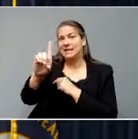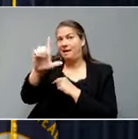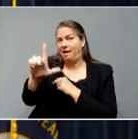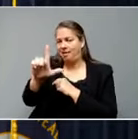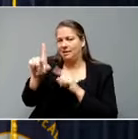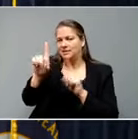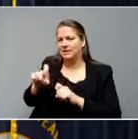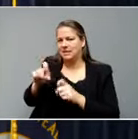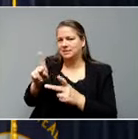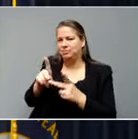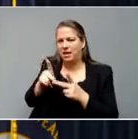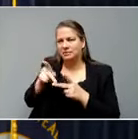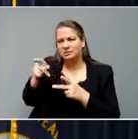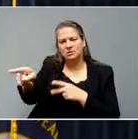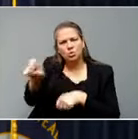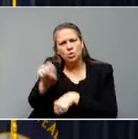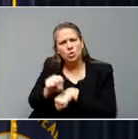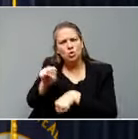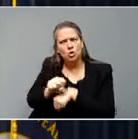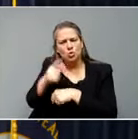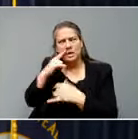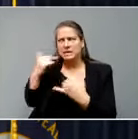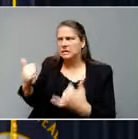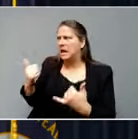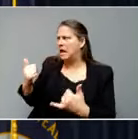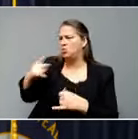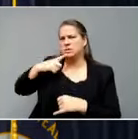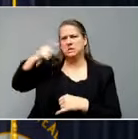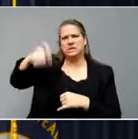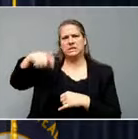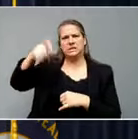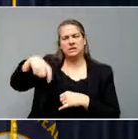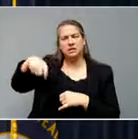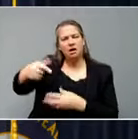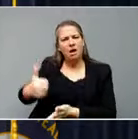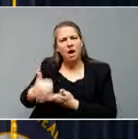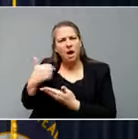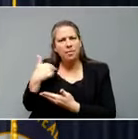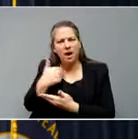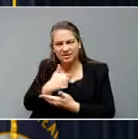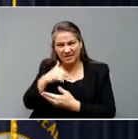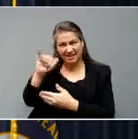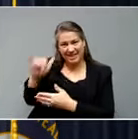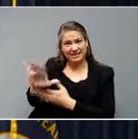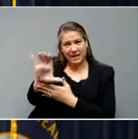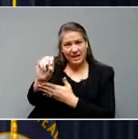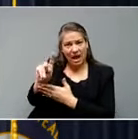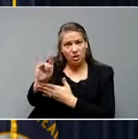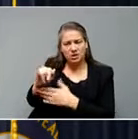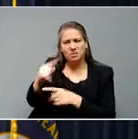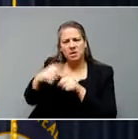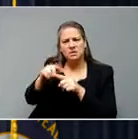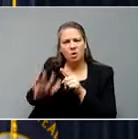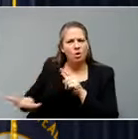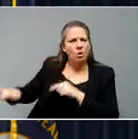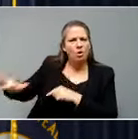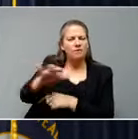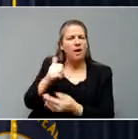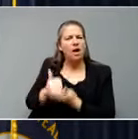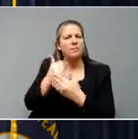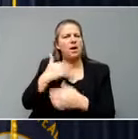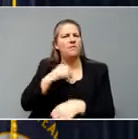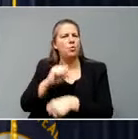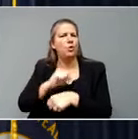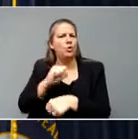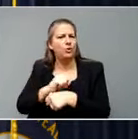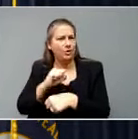of workers in high demand now that are going to help us put people in that county and the surrounding areas to work. They're going to lease